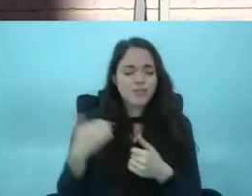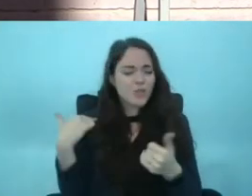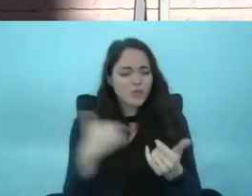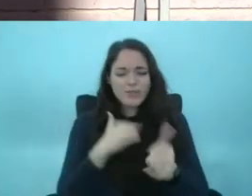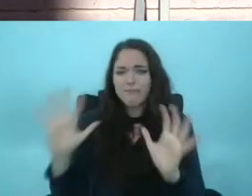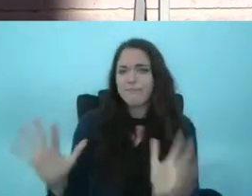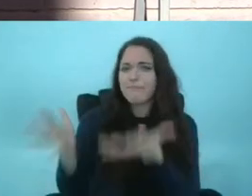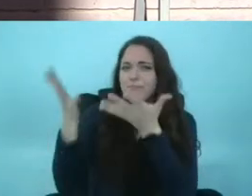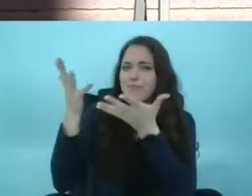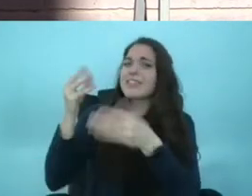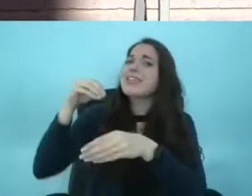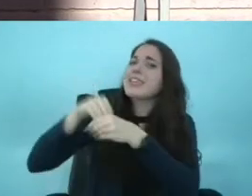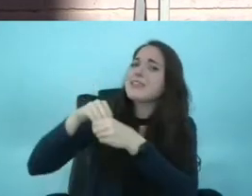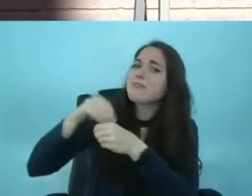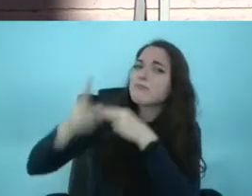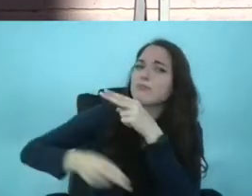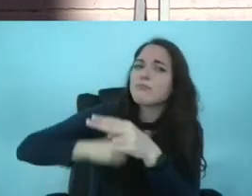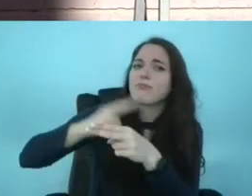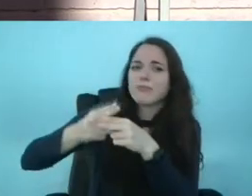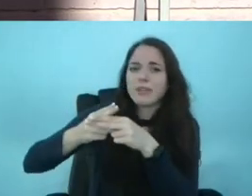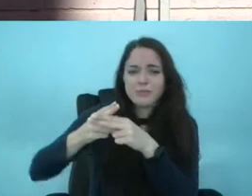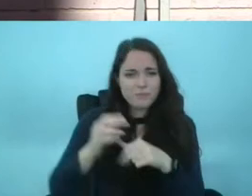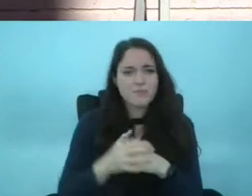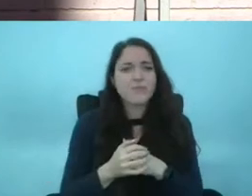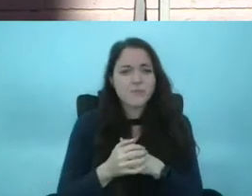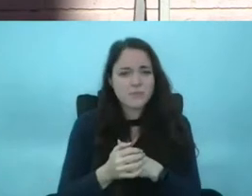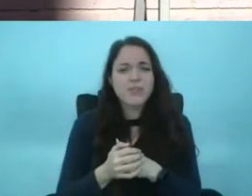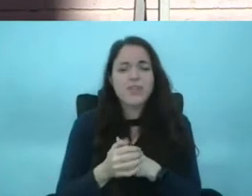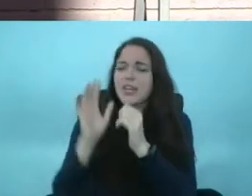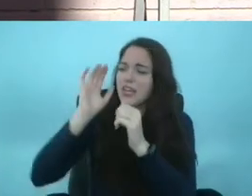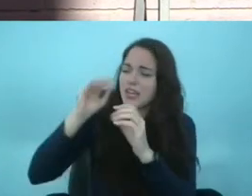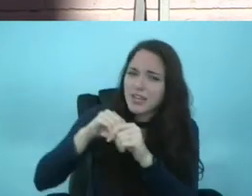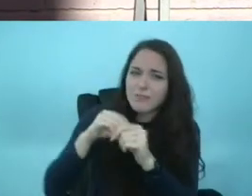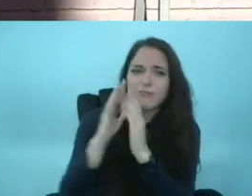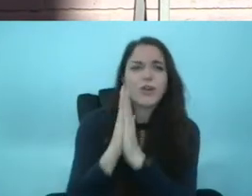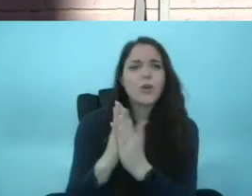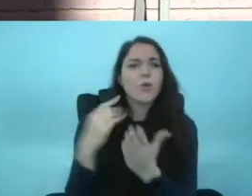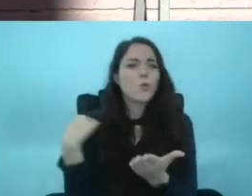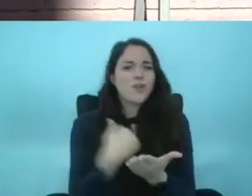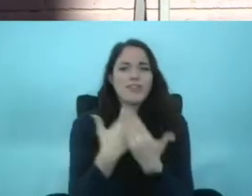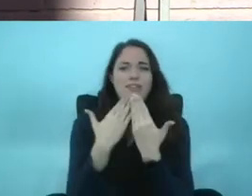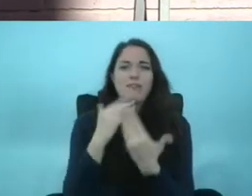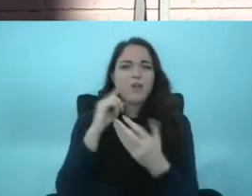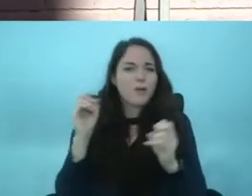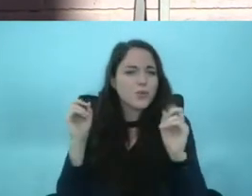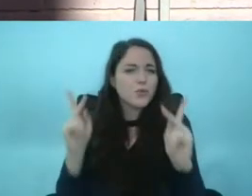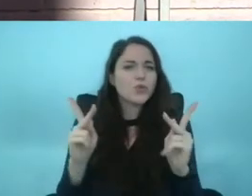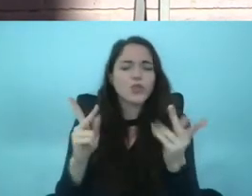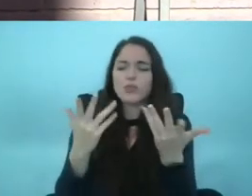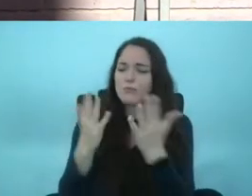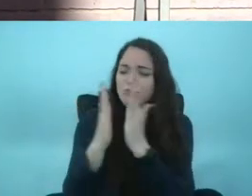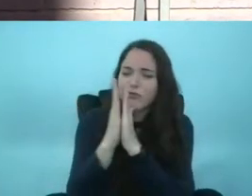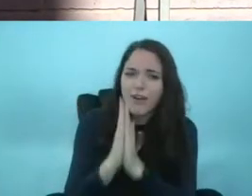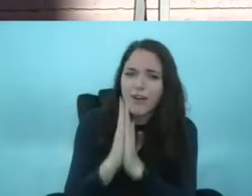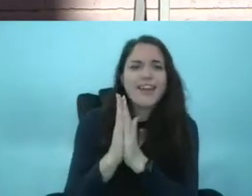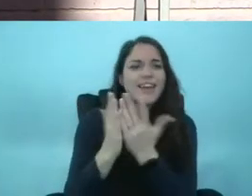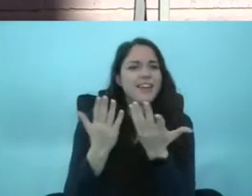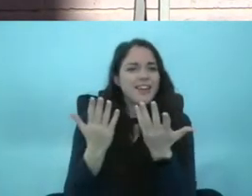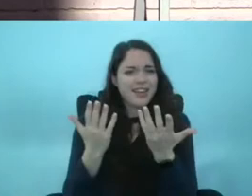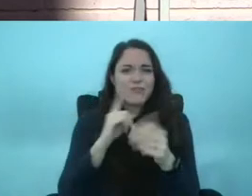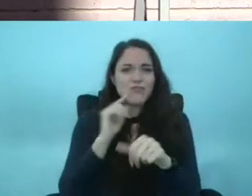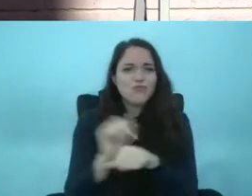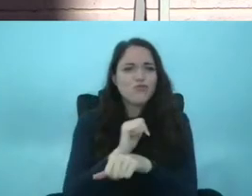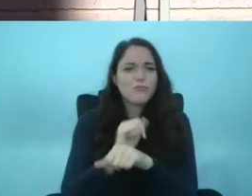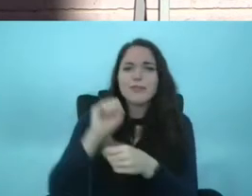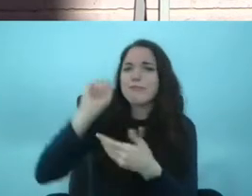prayer. And we thank you that we have the opportunity to lift up one another and to pray for one another. And we just give you all the glory, all the